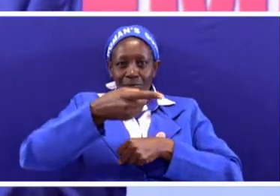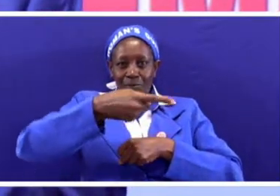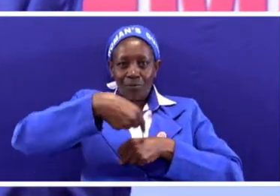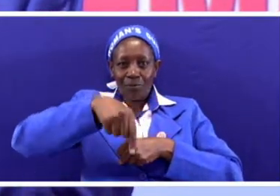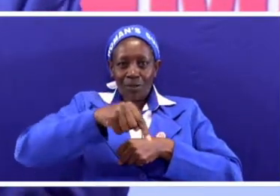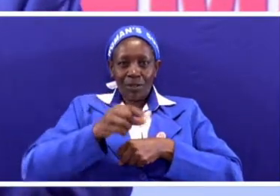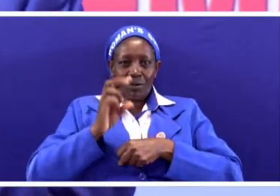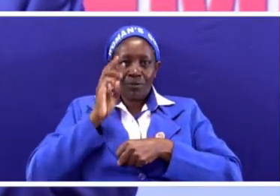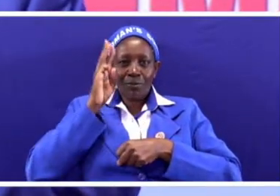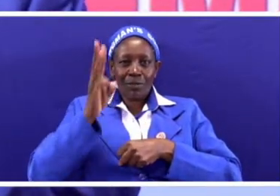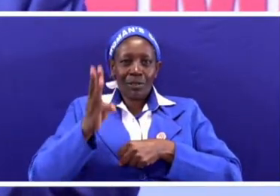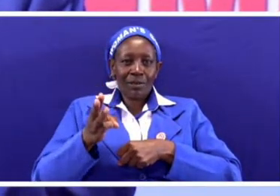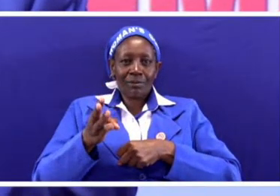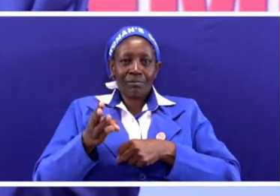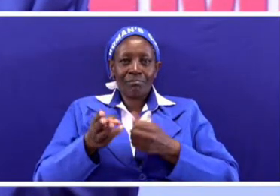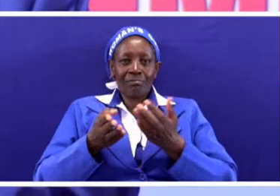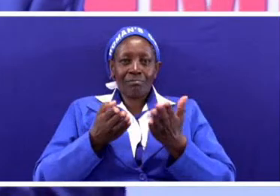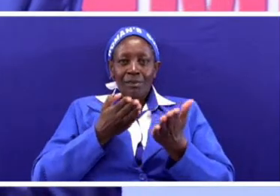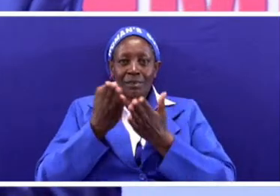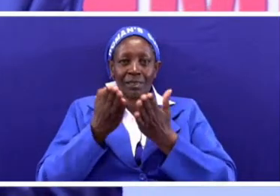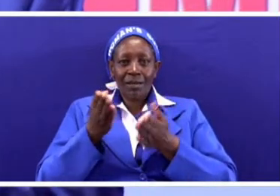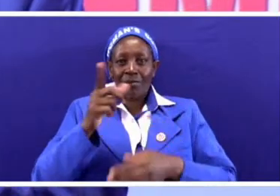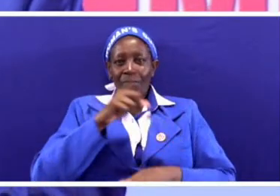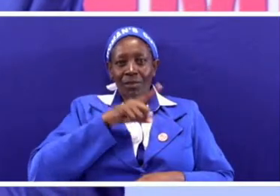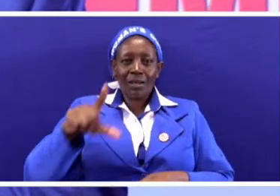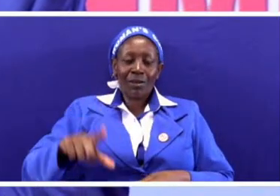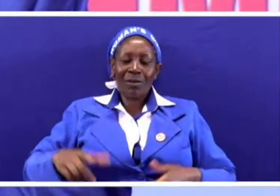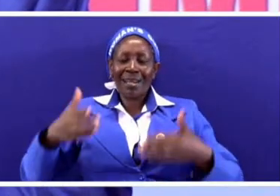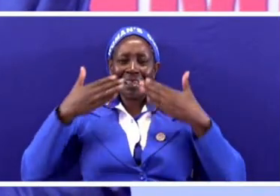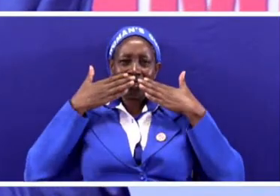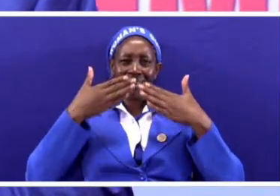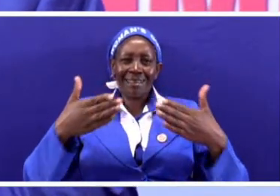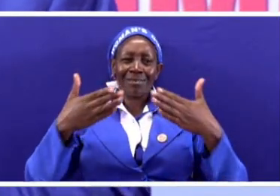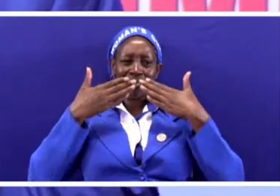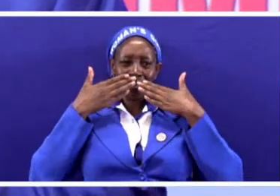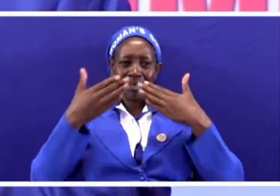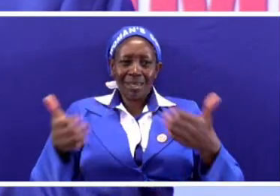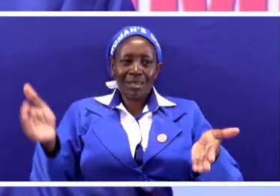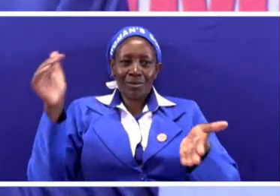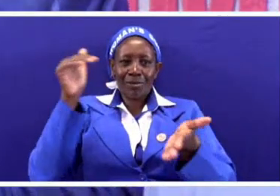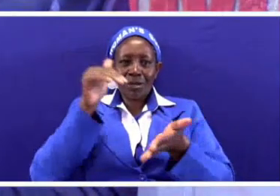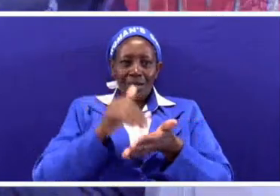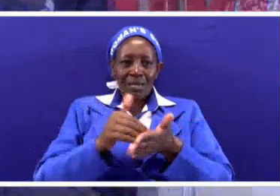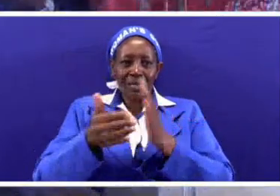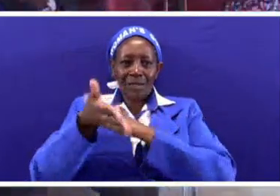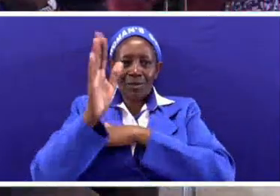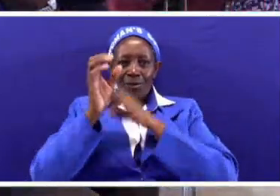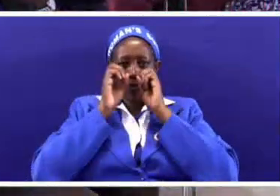very much once again, Daktari, for that beautiful presentation. Thank you.